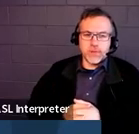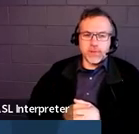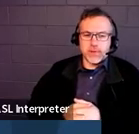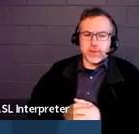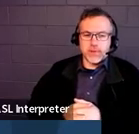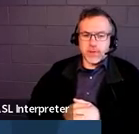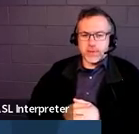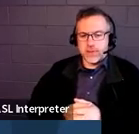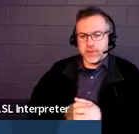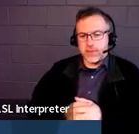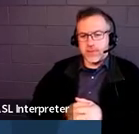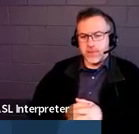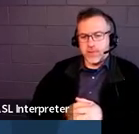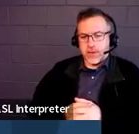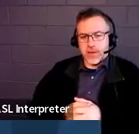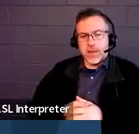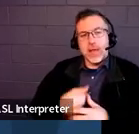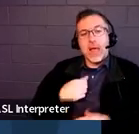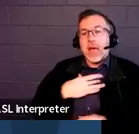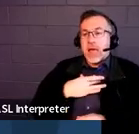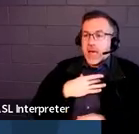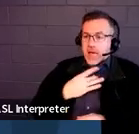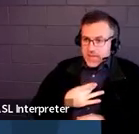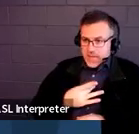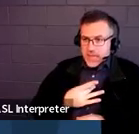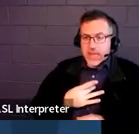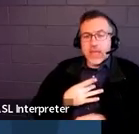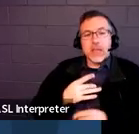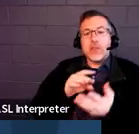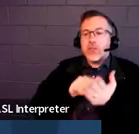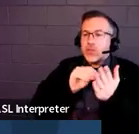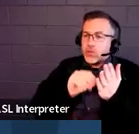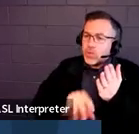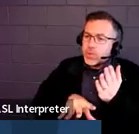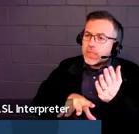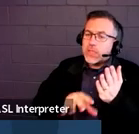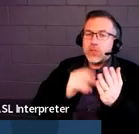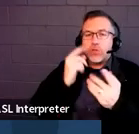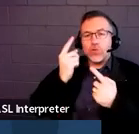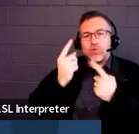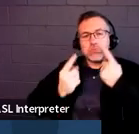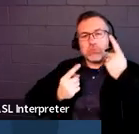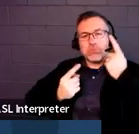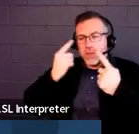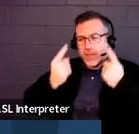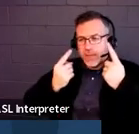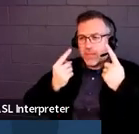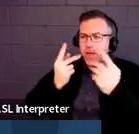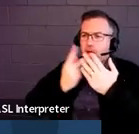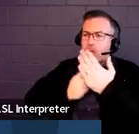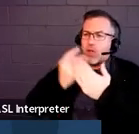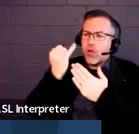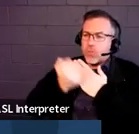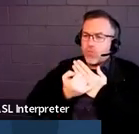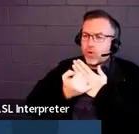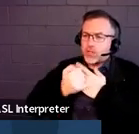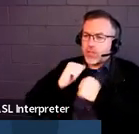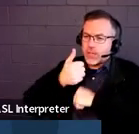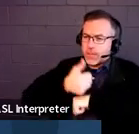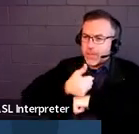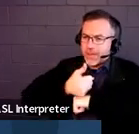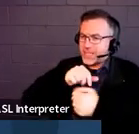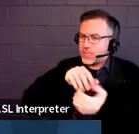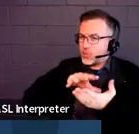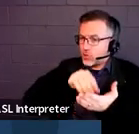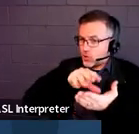opportunities for our students to explore the advantages of project-based learning. So when we're talking about transition,